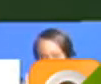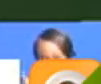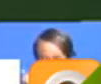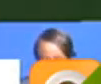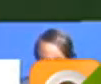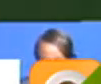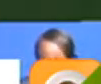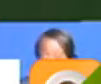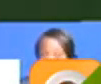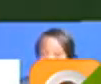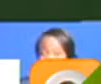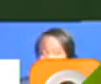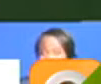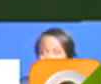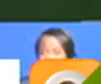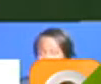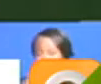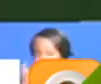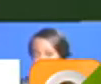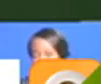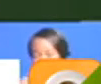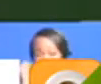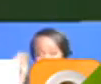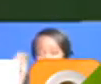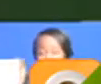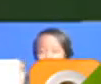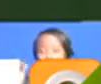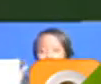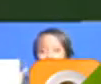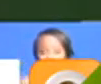Political parties, including ours,